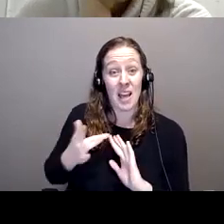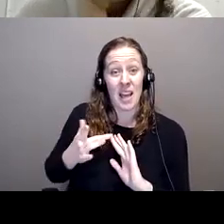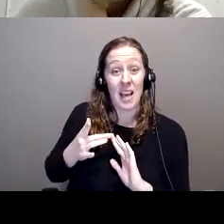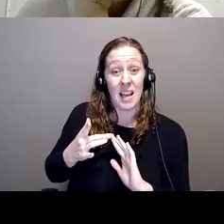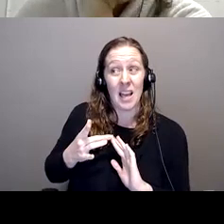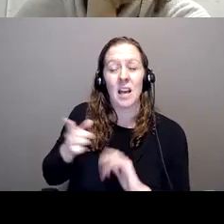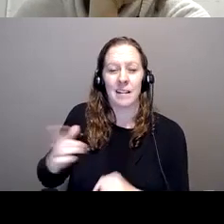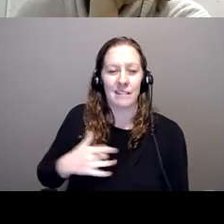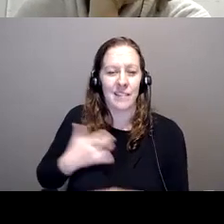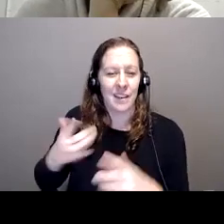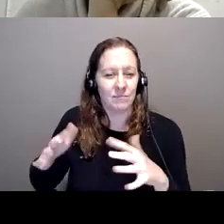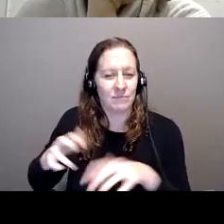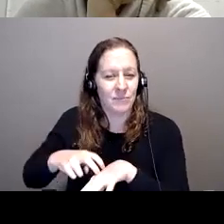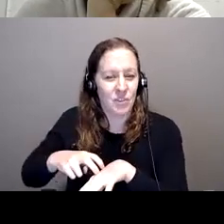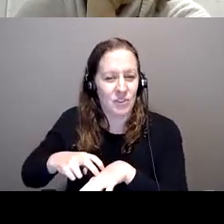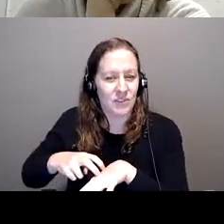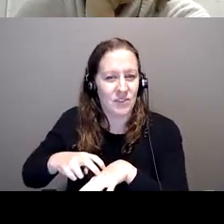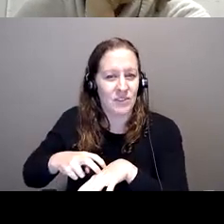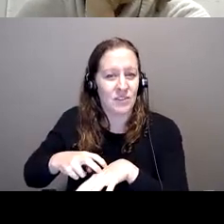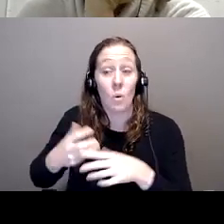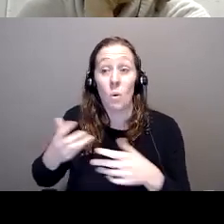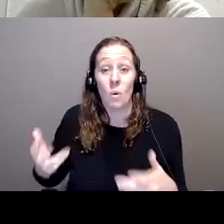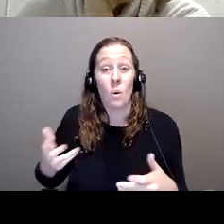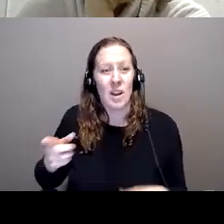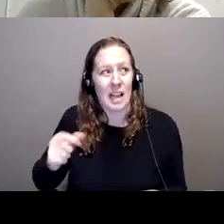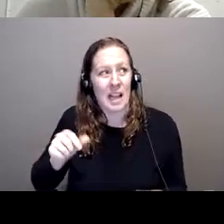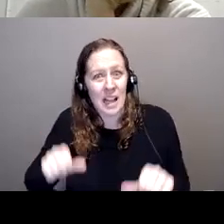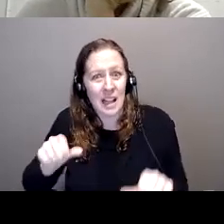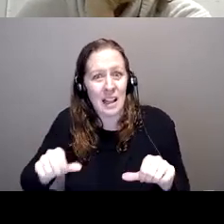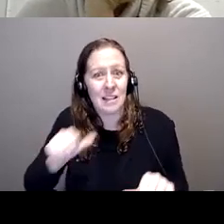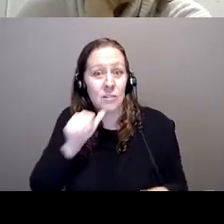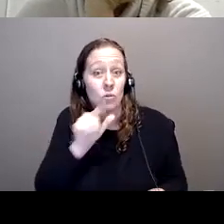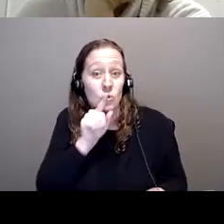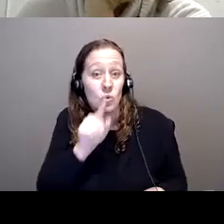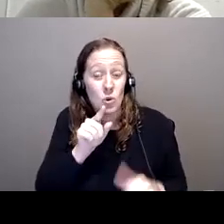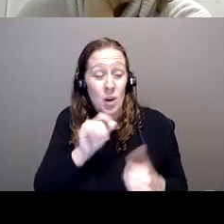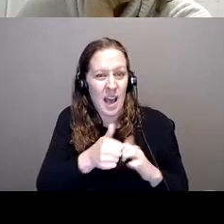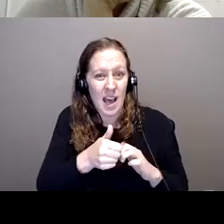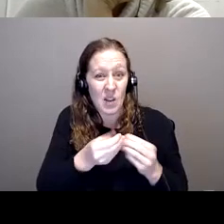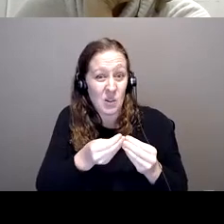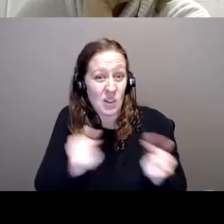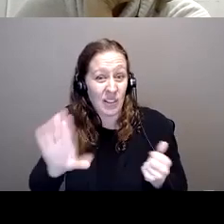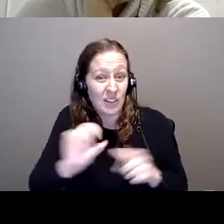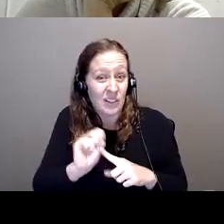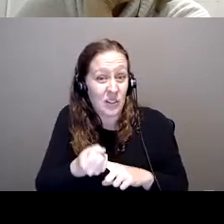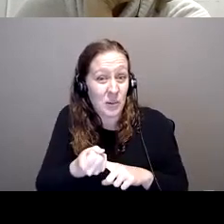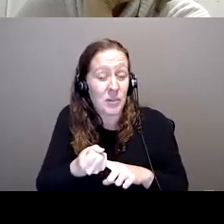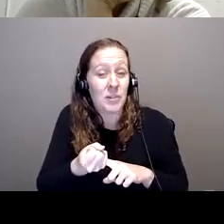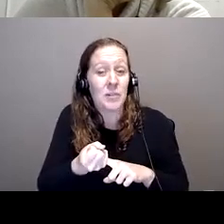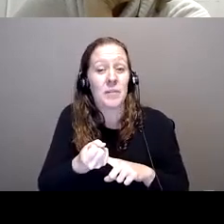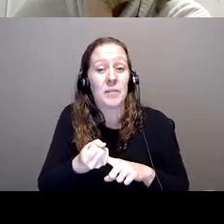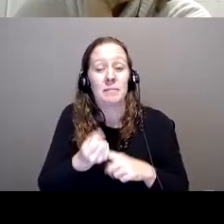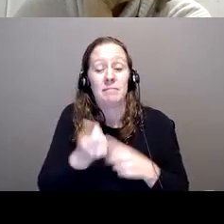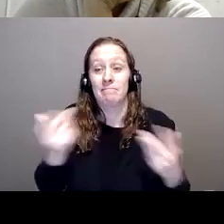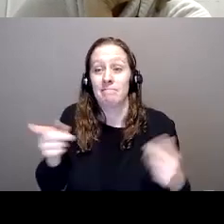they could feel be unsure of how to address their situation, what